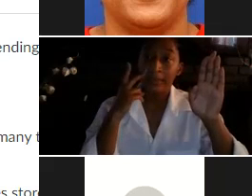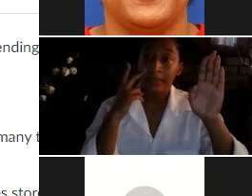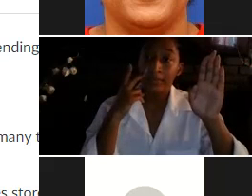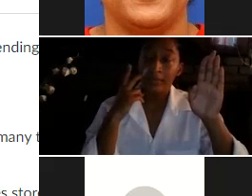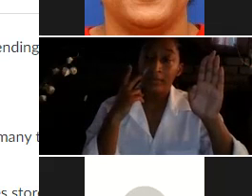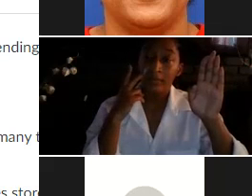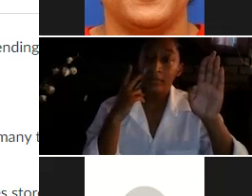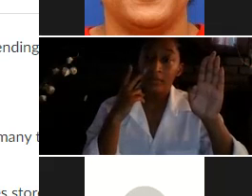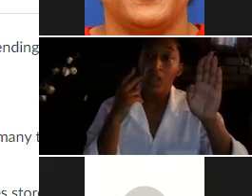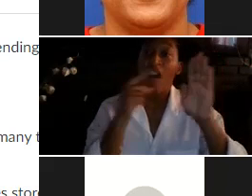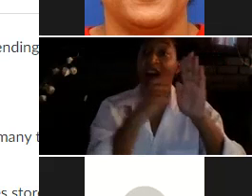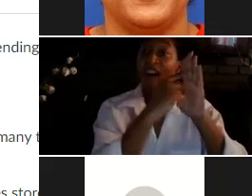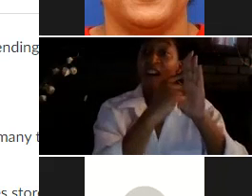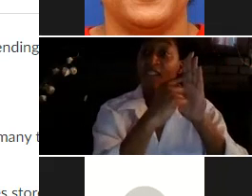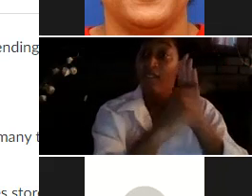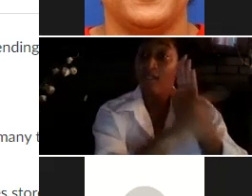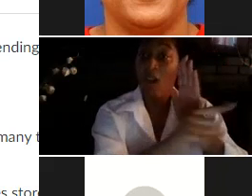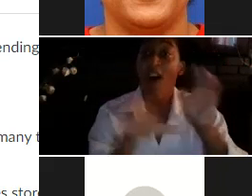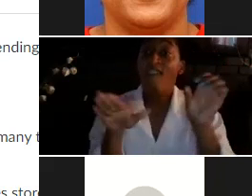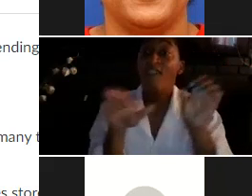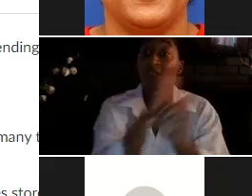much self-explanatory at this point.